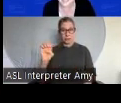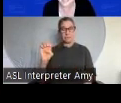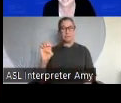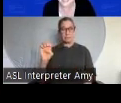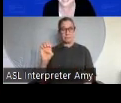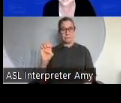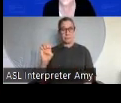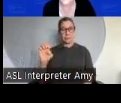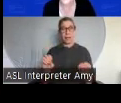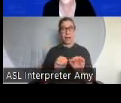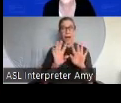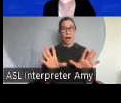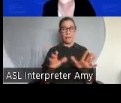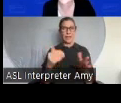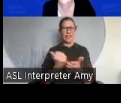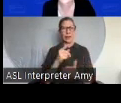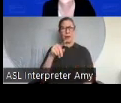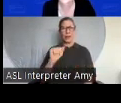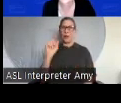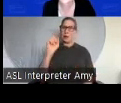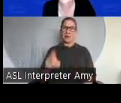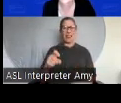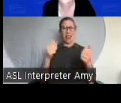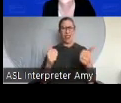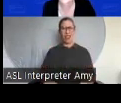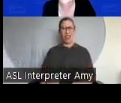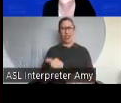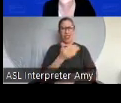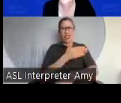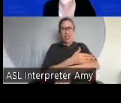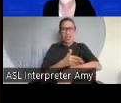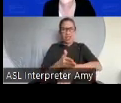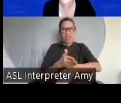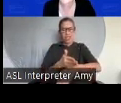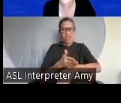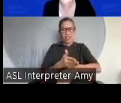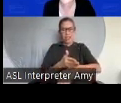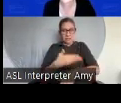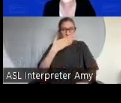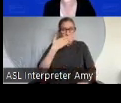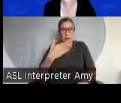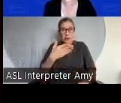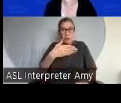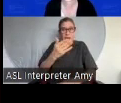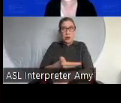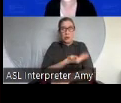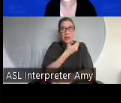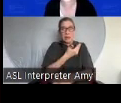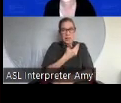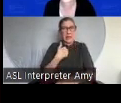I mean, obviously we need a new Port Authority. It's decrepit and falling apart. So it's good that there's a